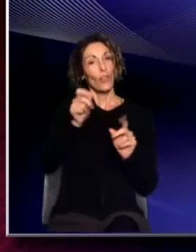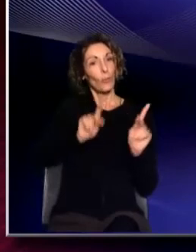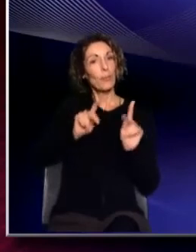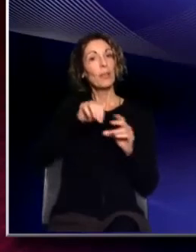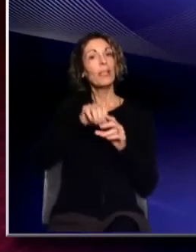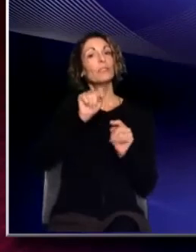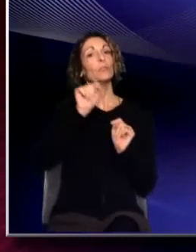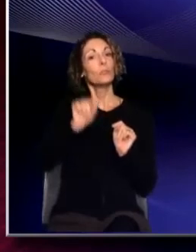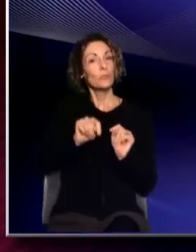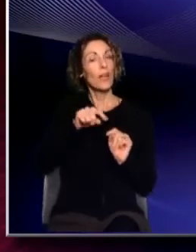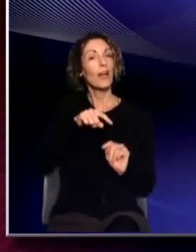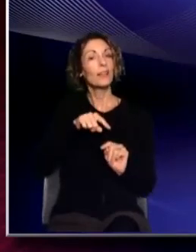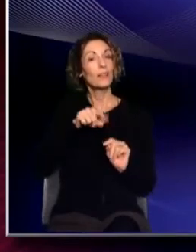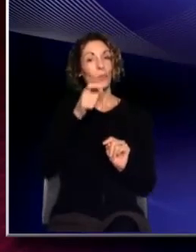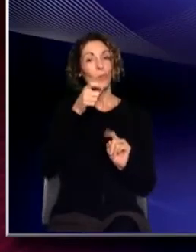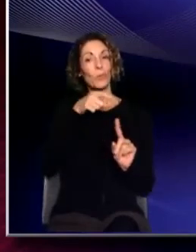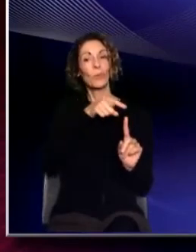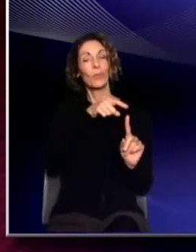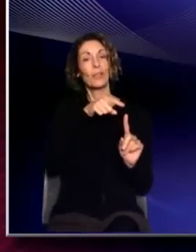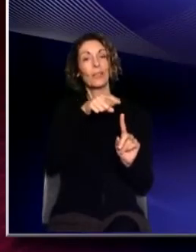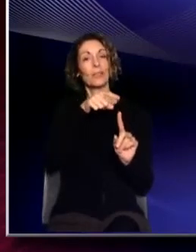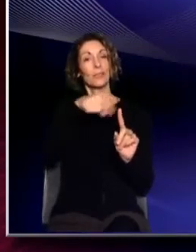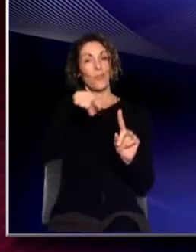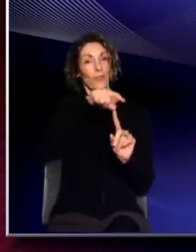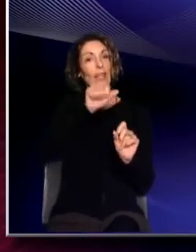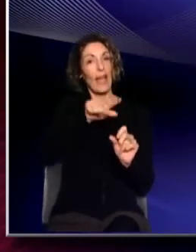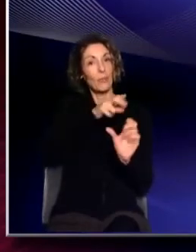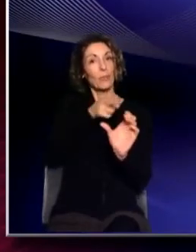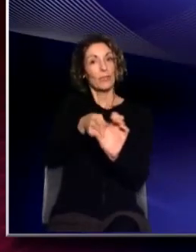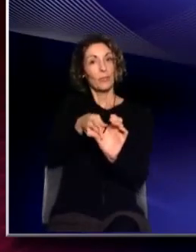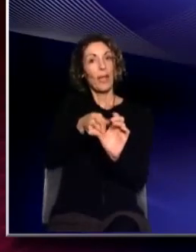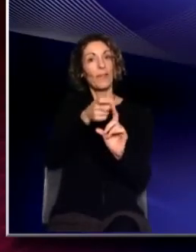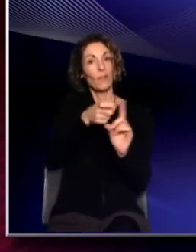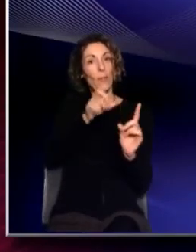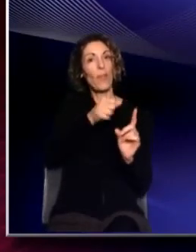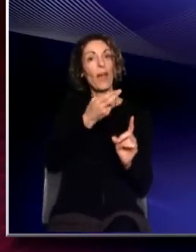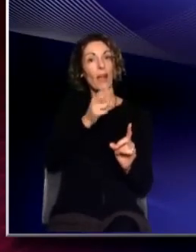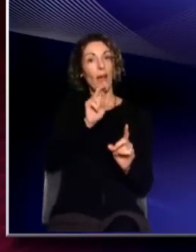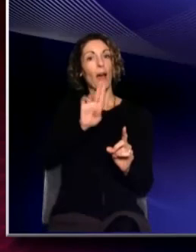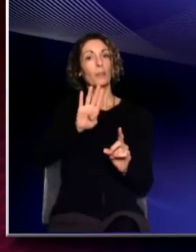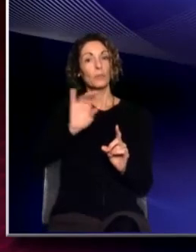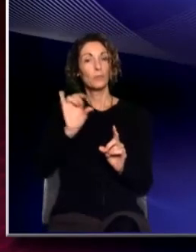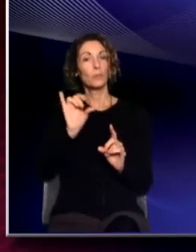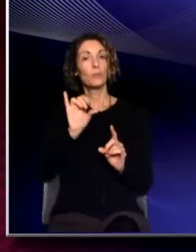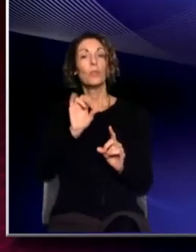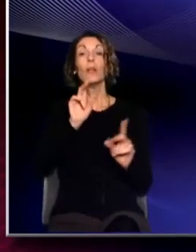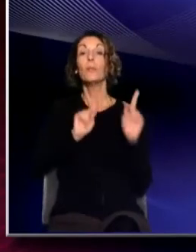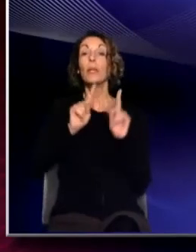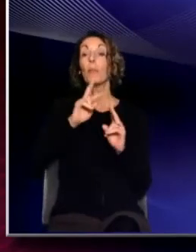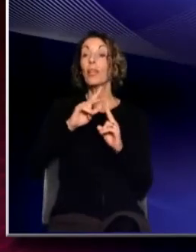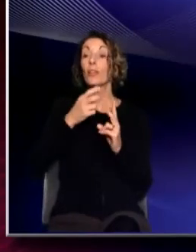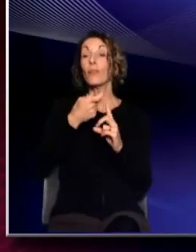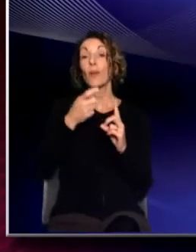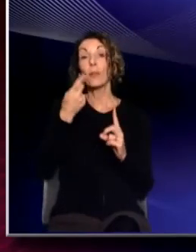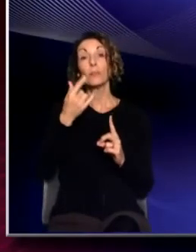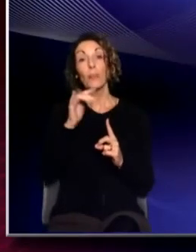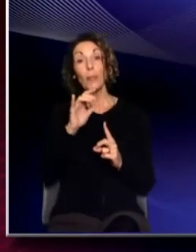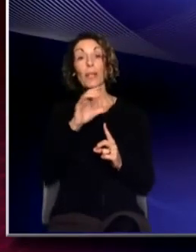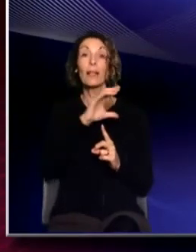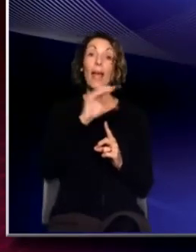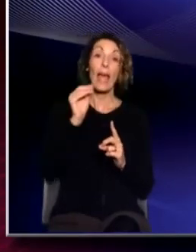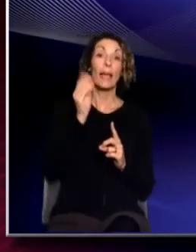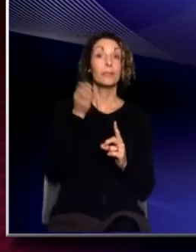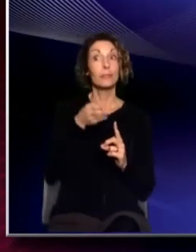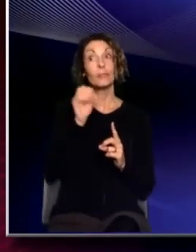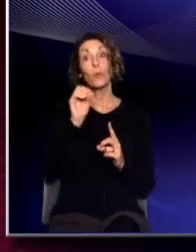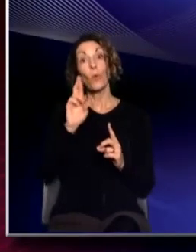Tucson who could participate from that hub also. People either from the public and or